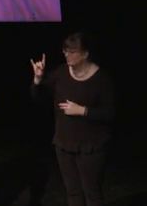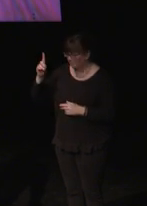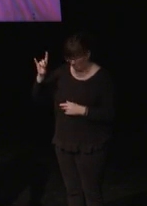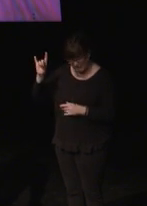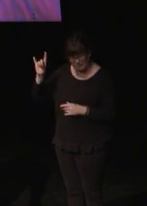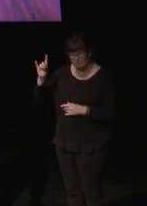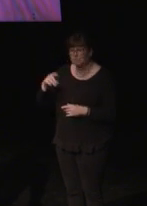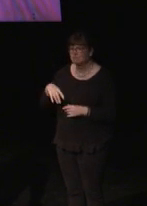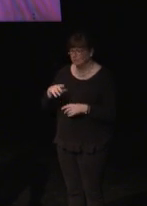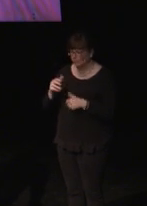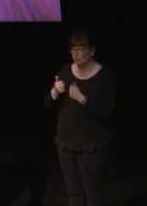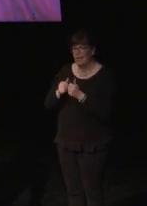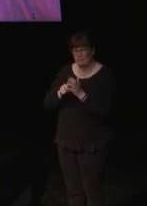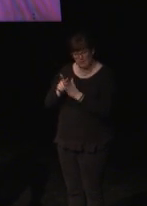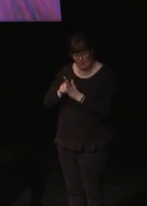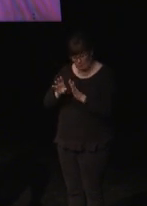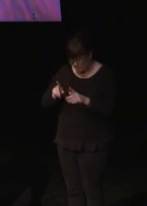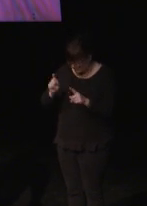that game developers have to do.